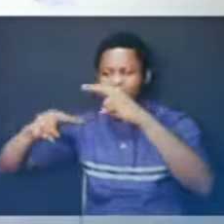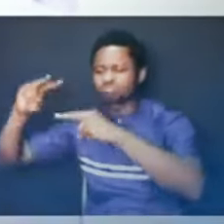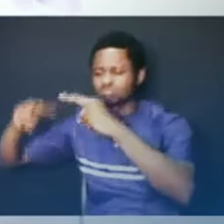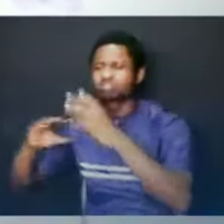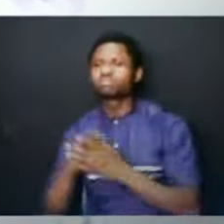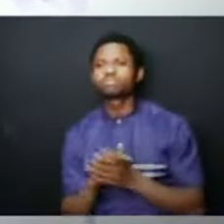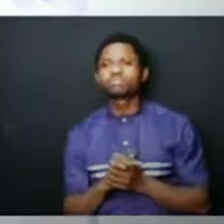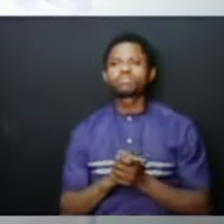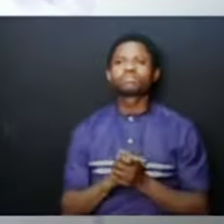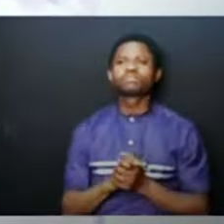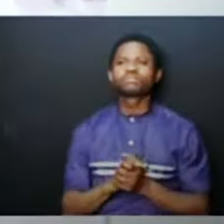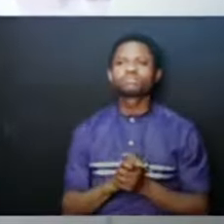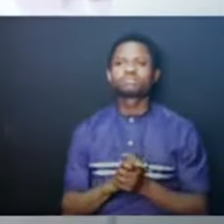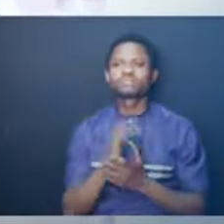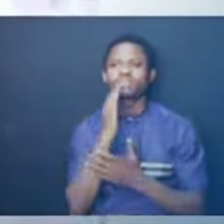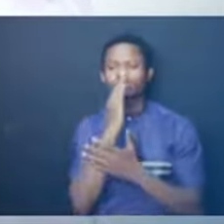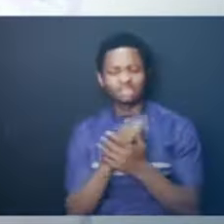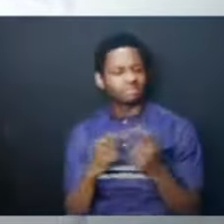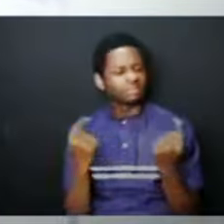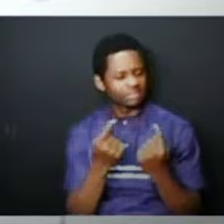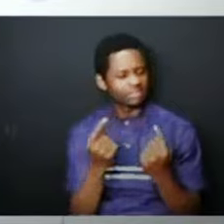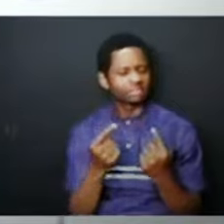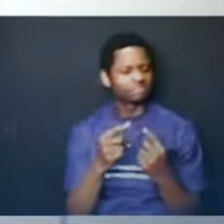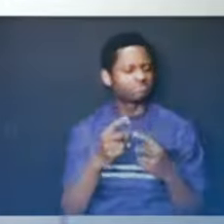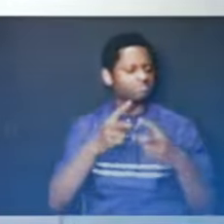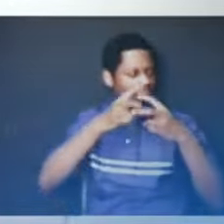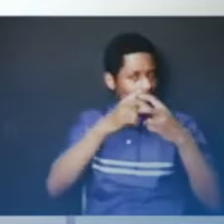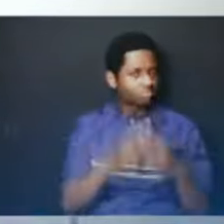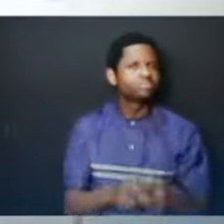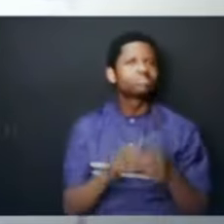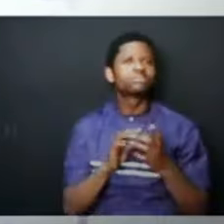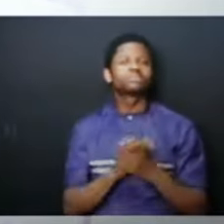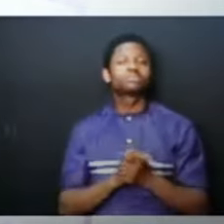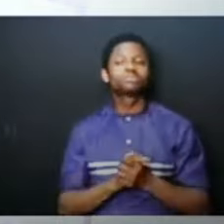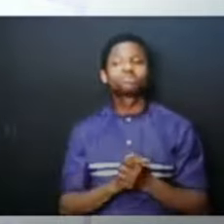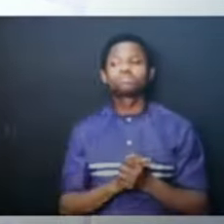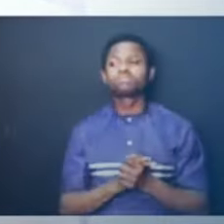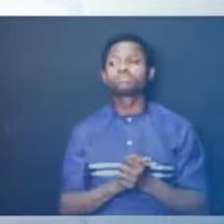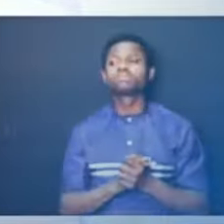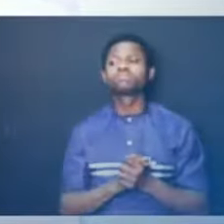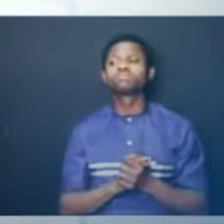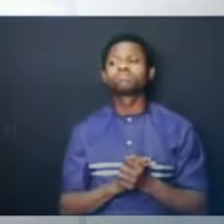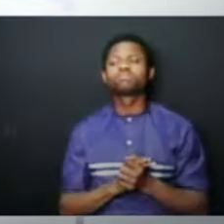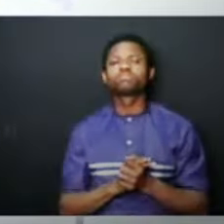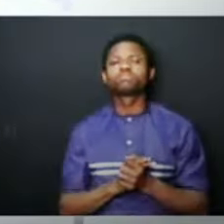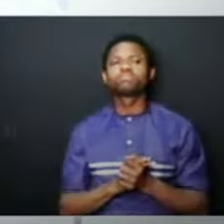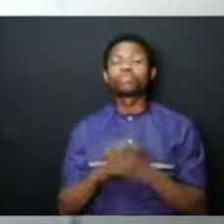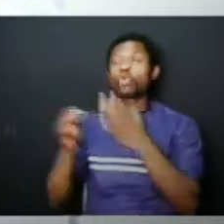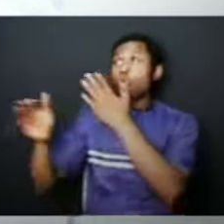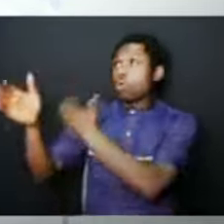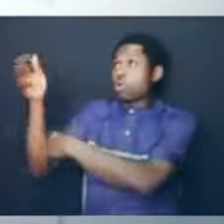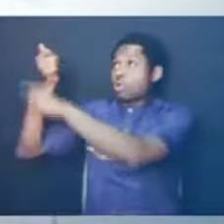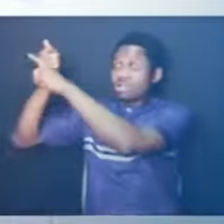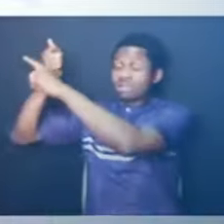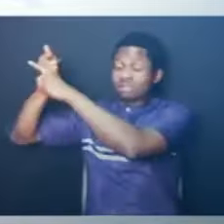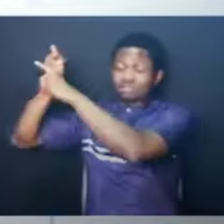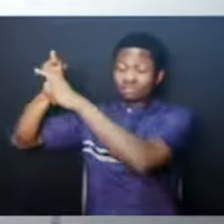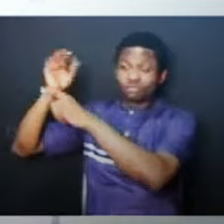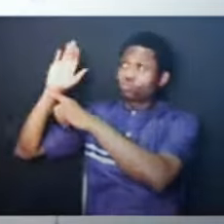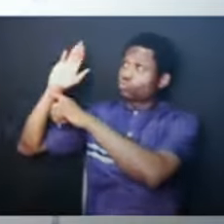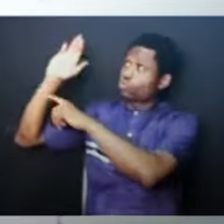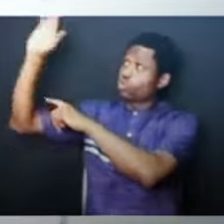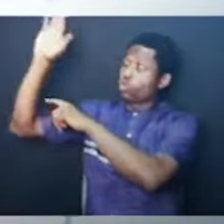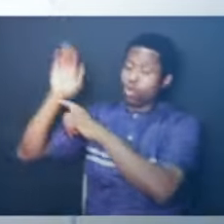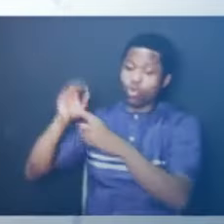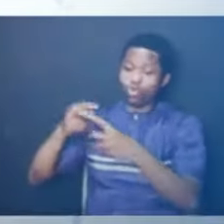Some sins are weightier. It is the scale of God that truly determines the level